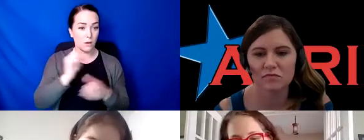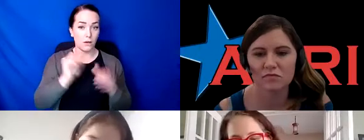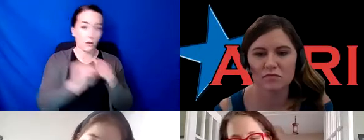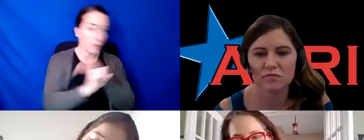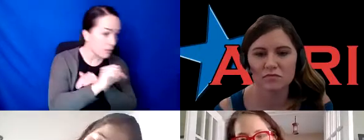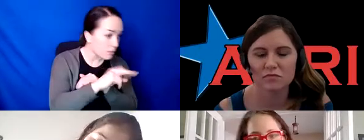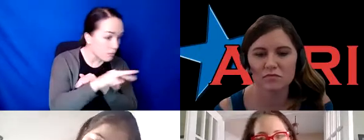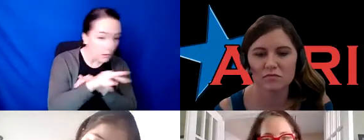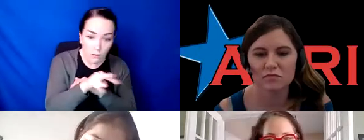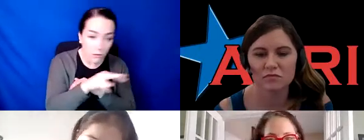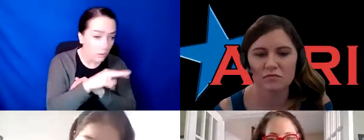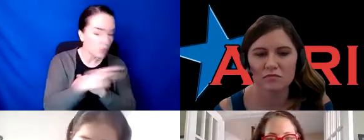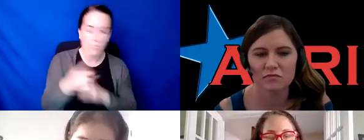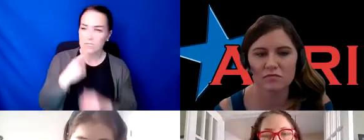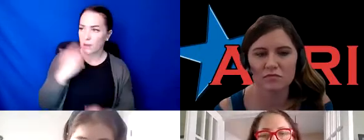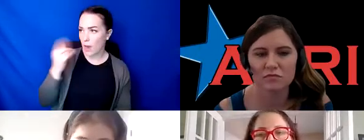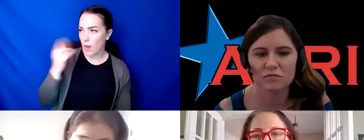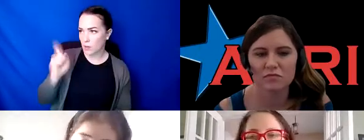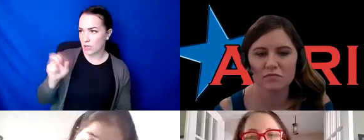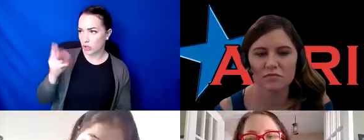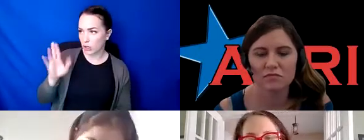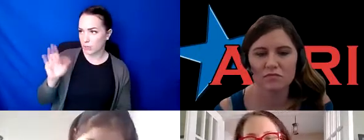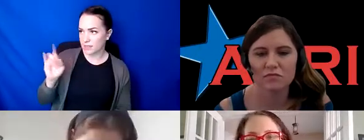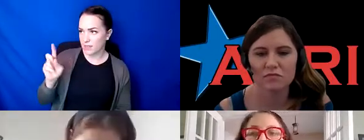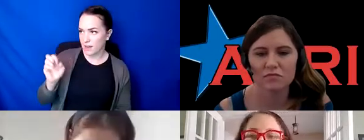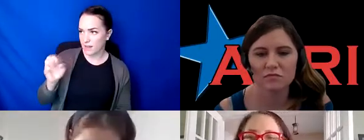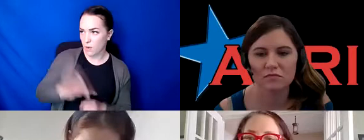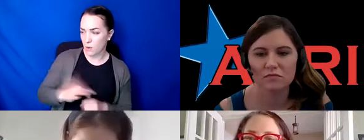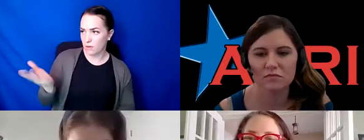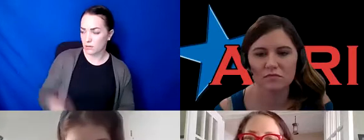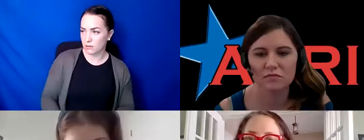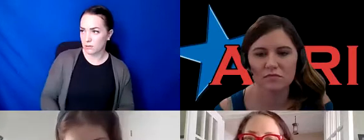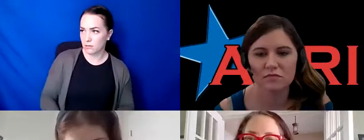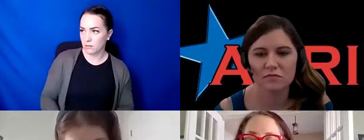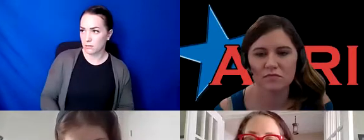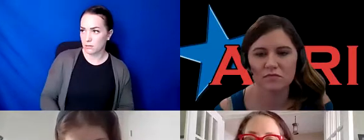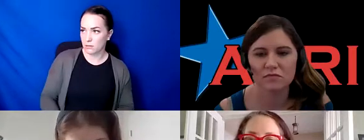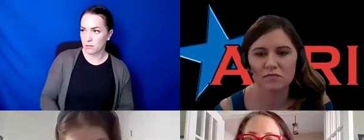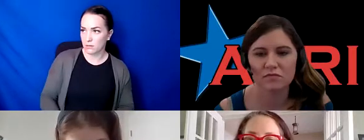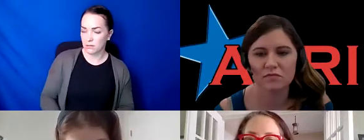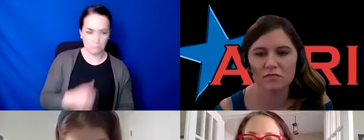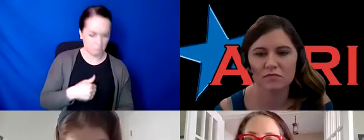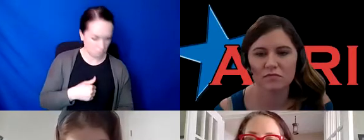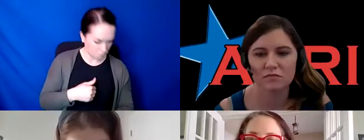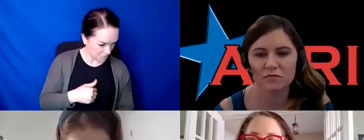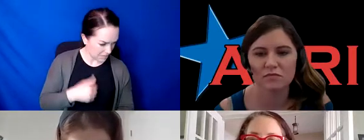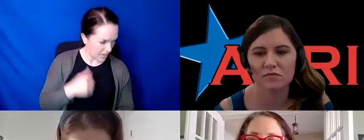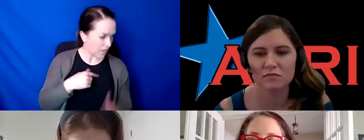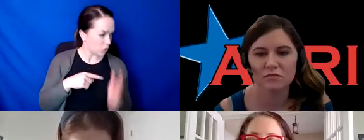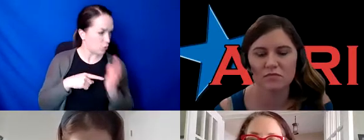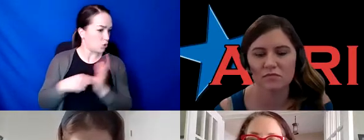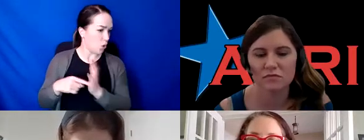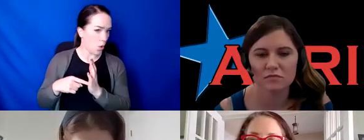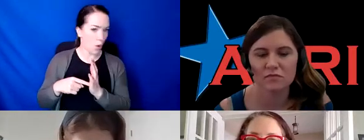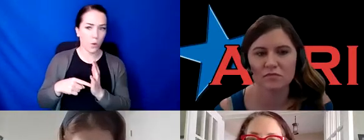like, why do you need curbside voting? And I had to literally show this lady my hand controls on